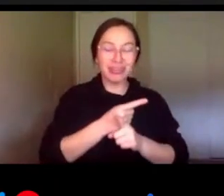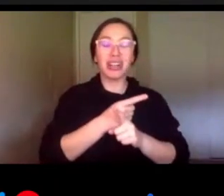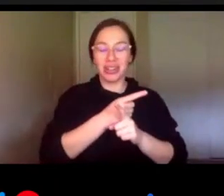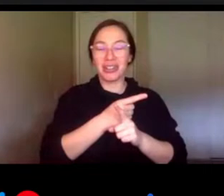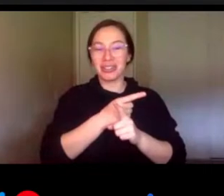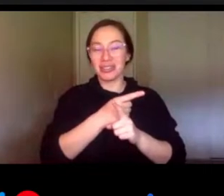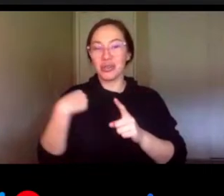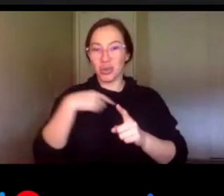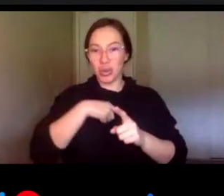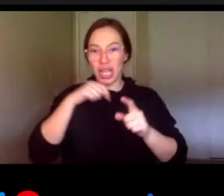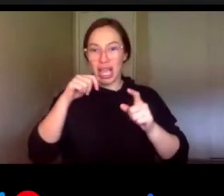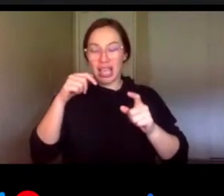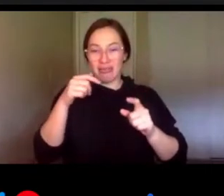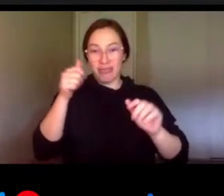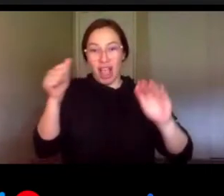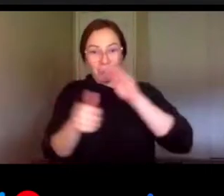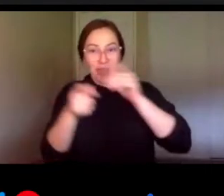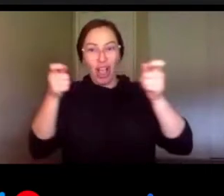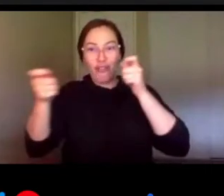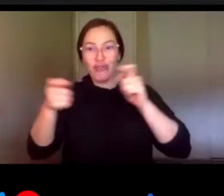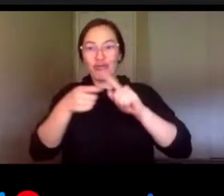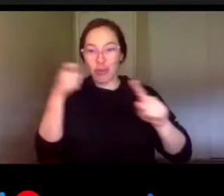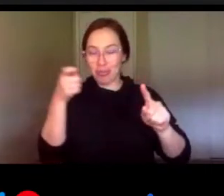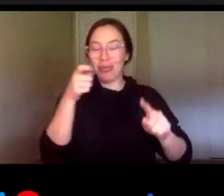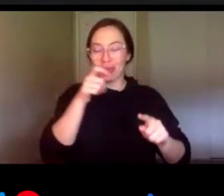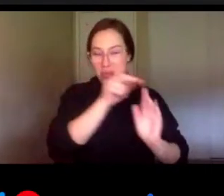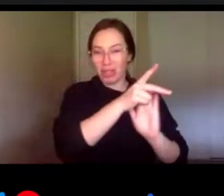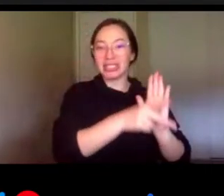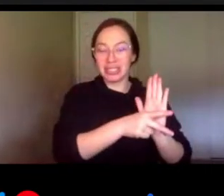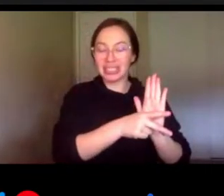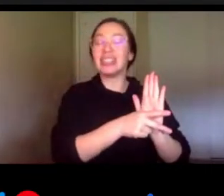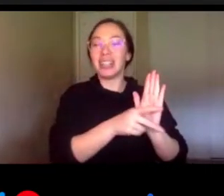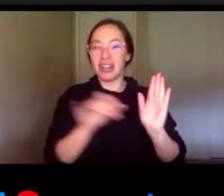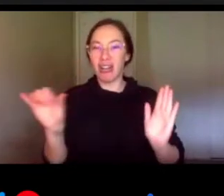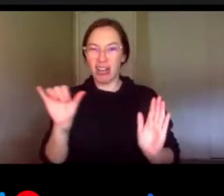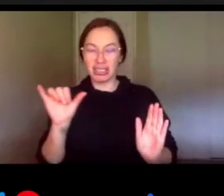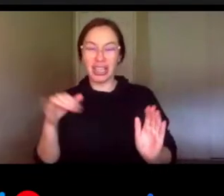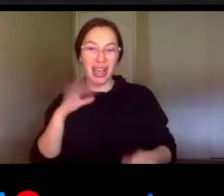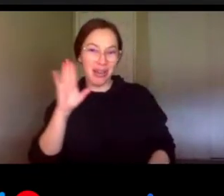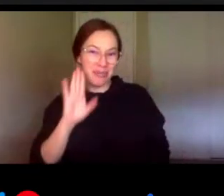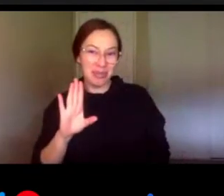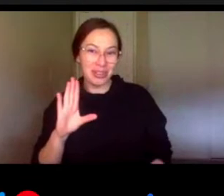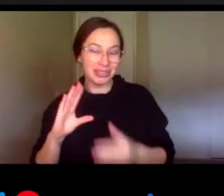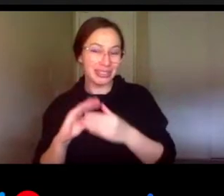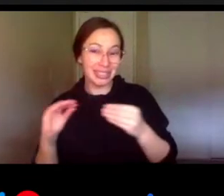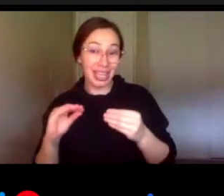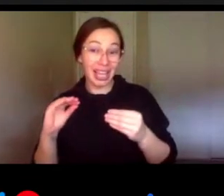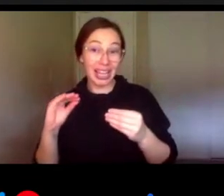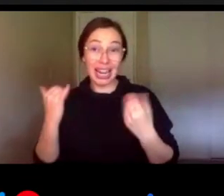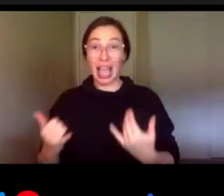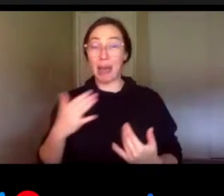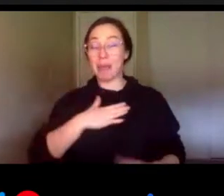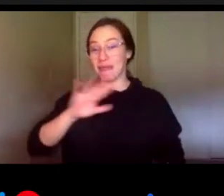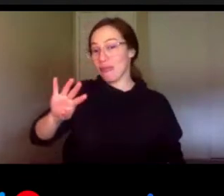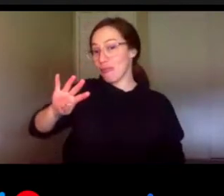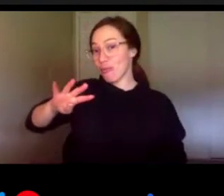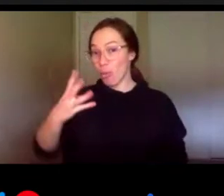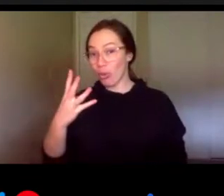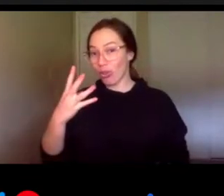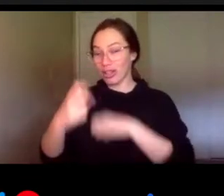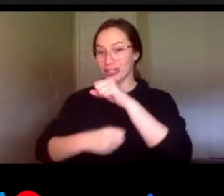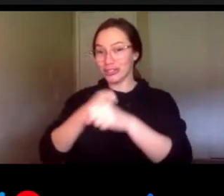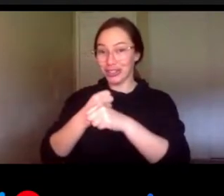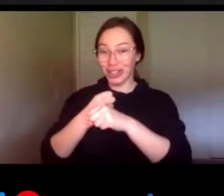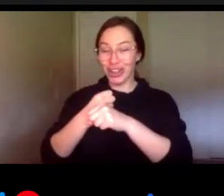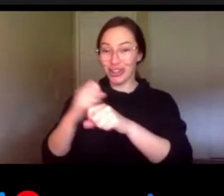can govern by. So I will also say coming in into this is my fourth year and on